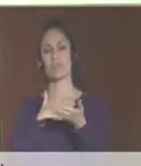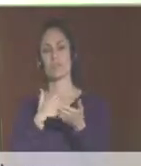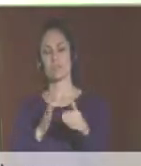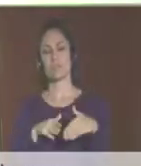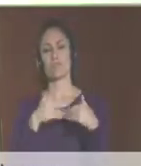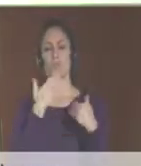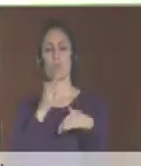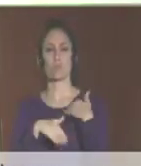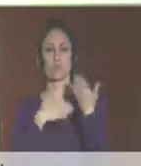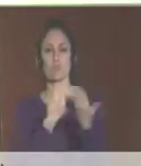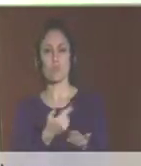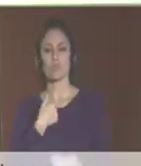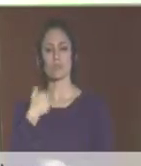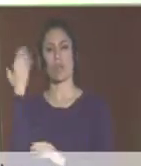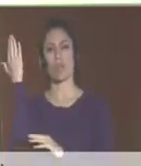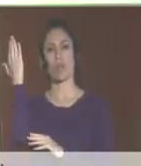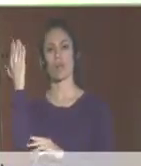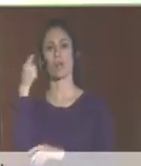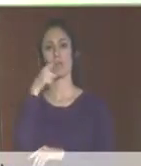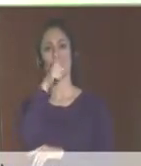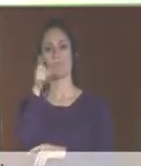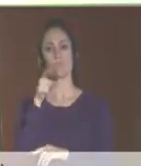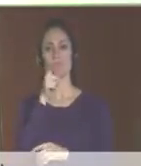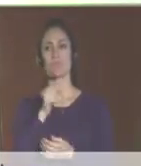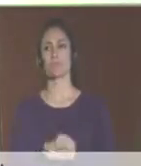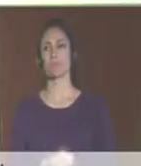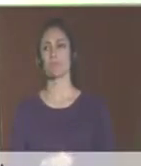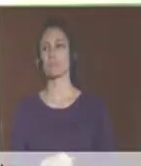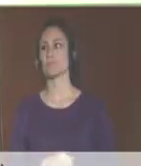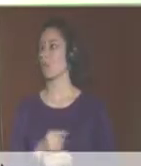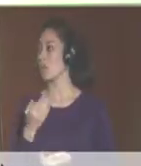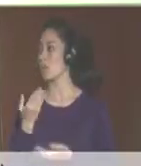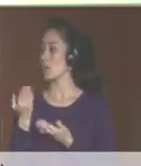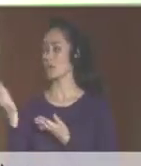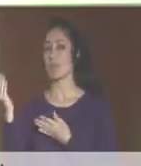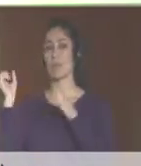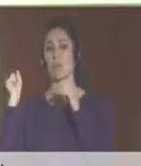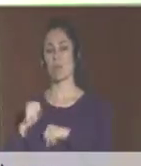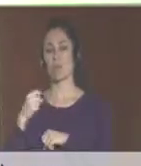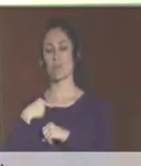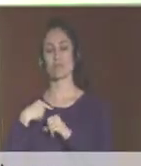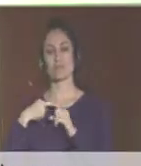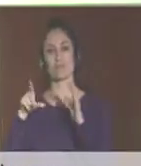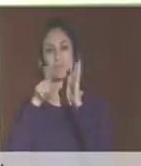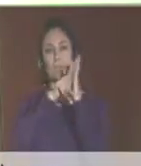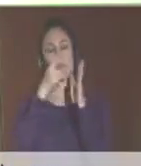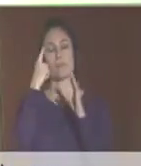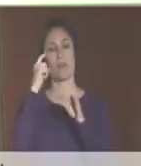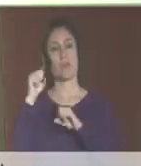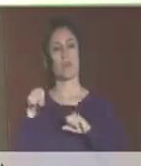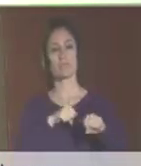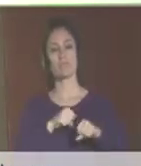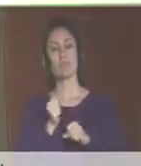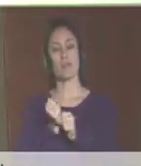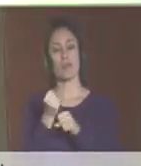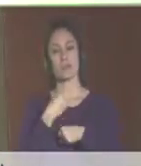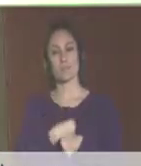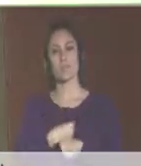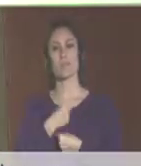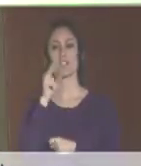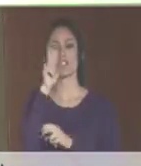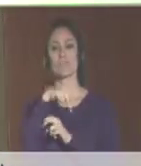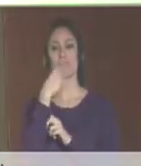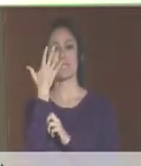should be the main change that you as mayors